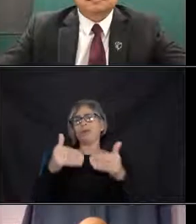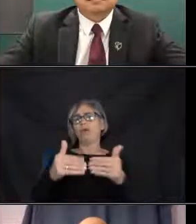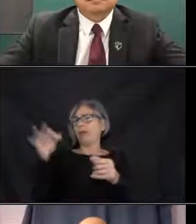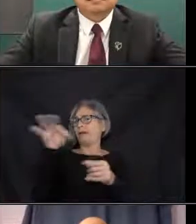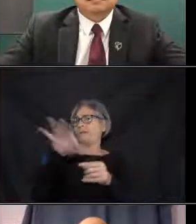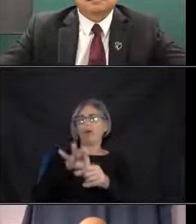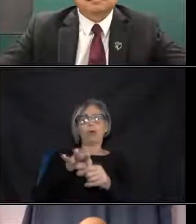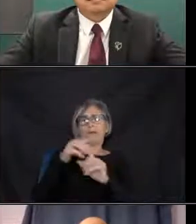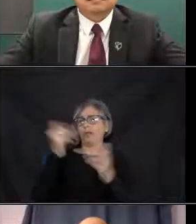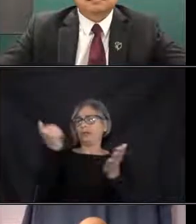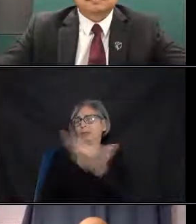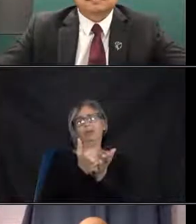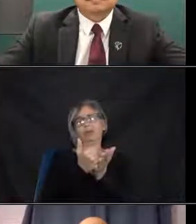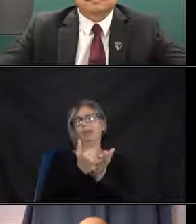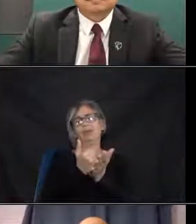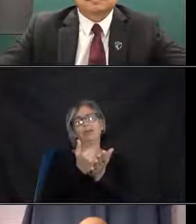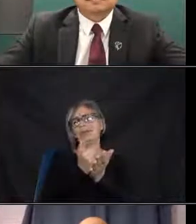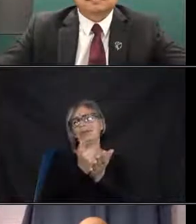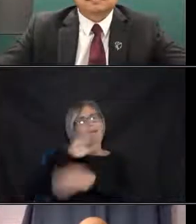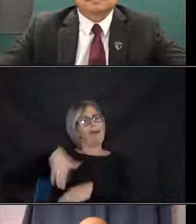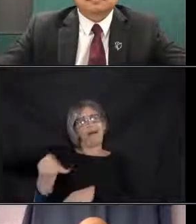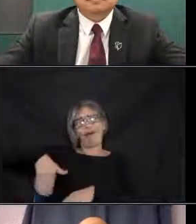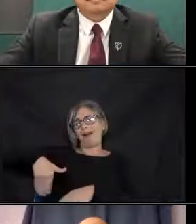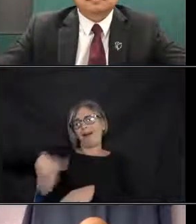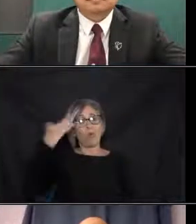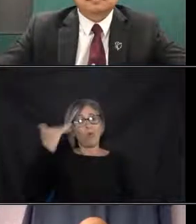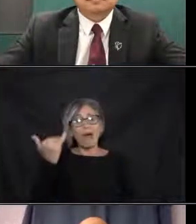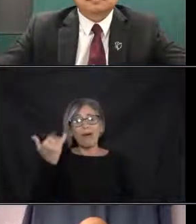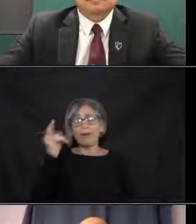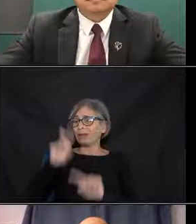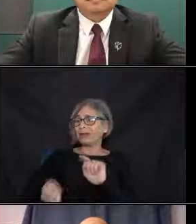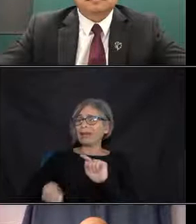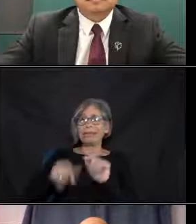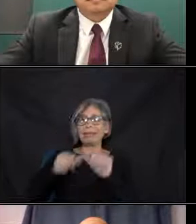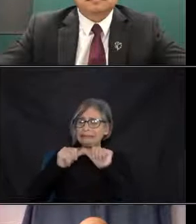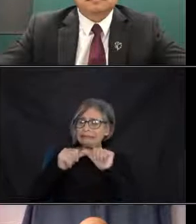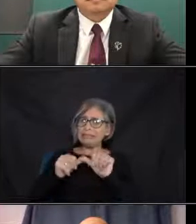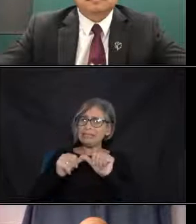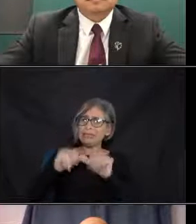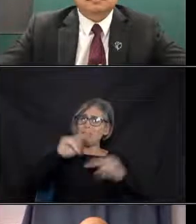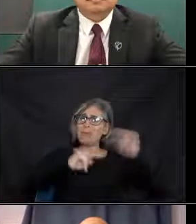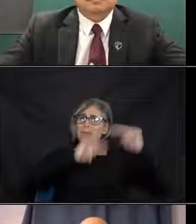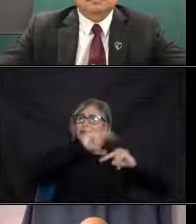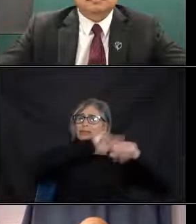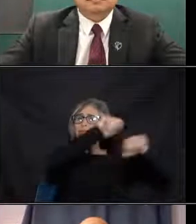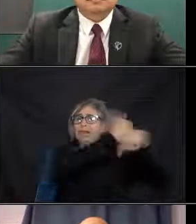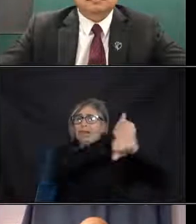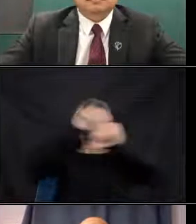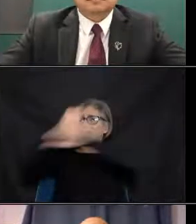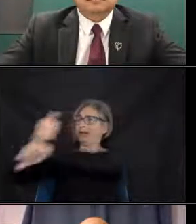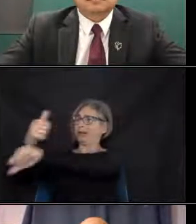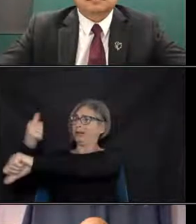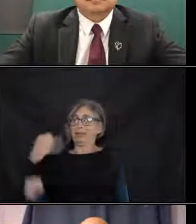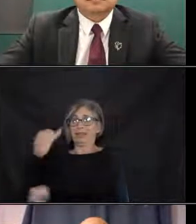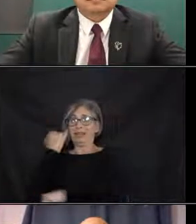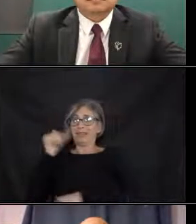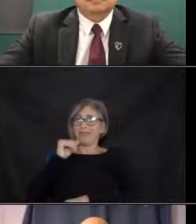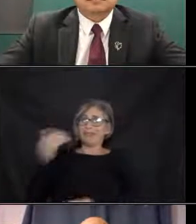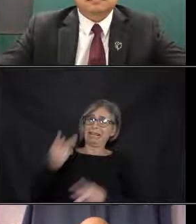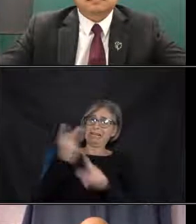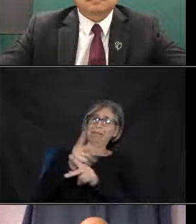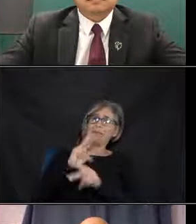this approval because we can't keep on allowing buildings to come there if they're not keeping